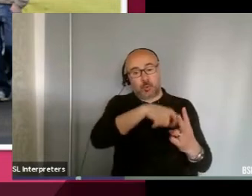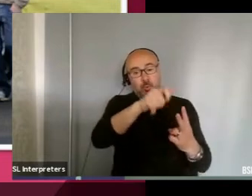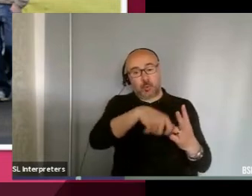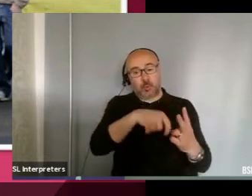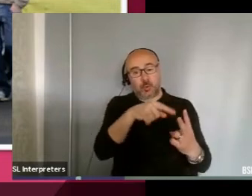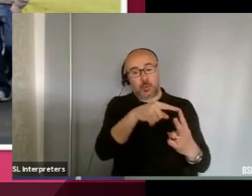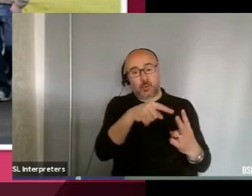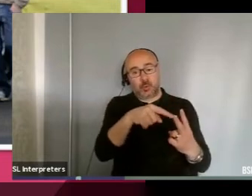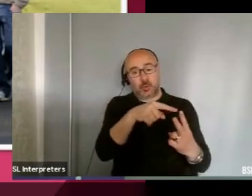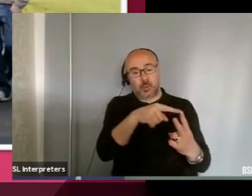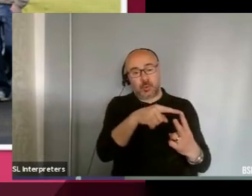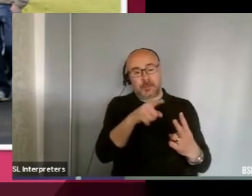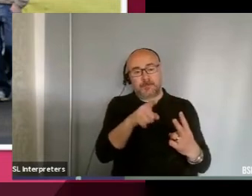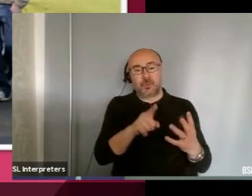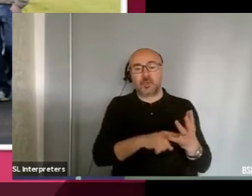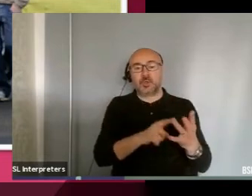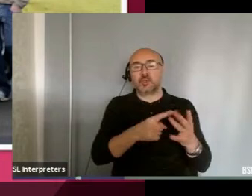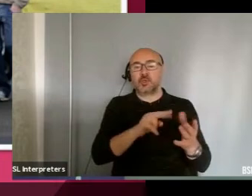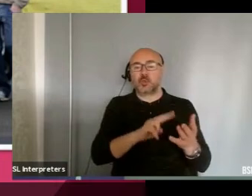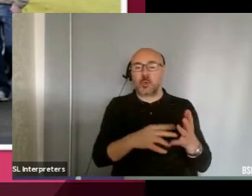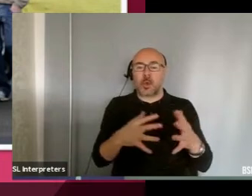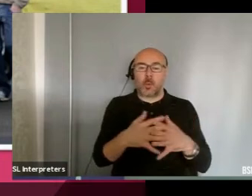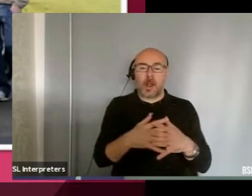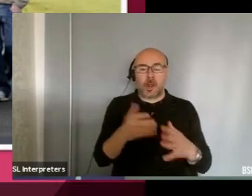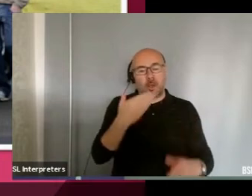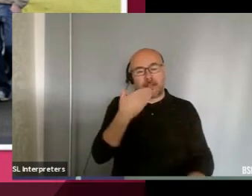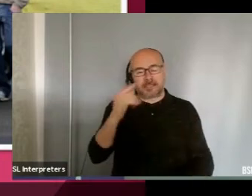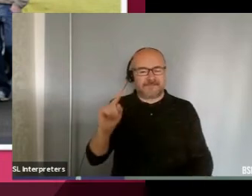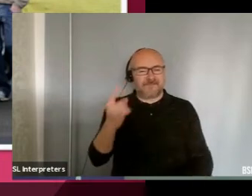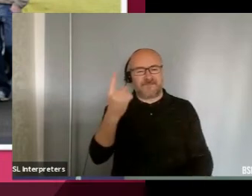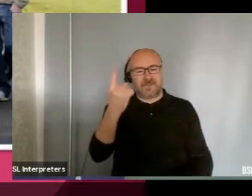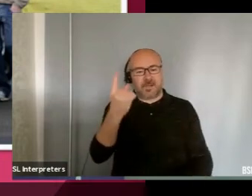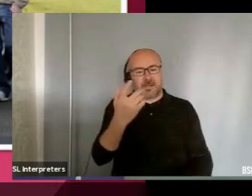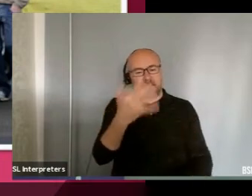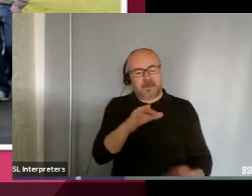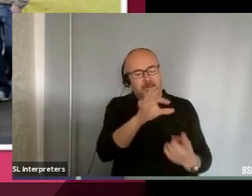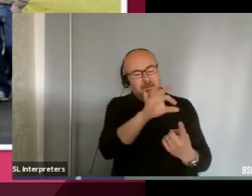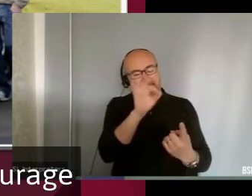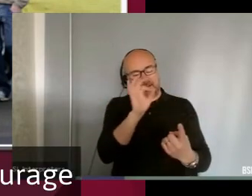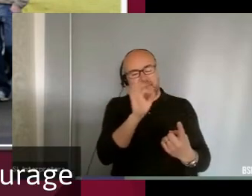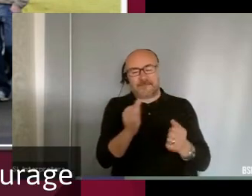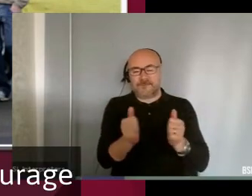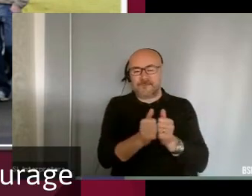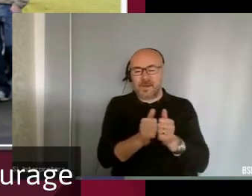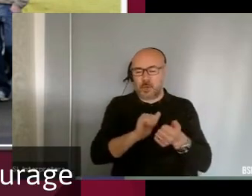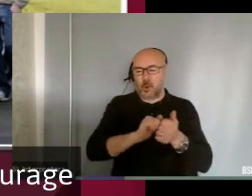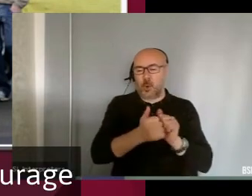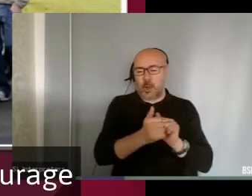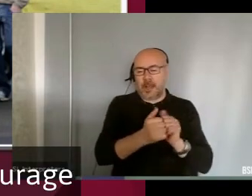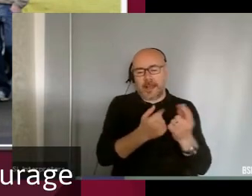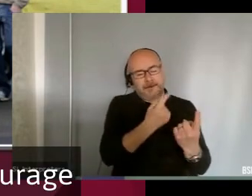first Joan Whitelaw lecture. And I'm joined by a good friend and colleague, someone who has